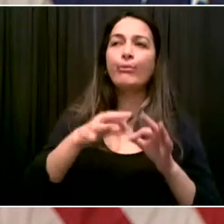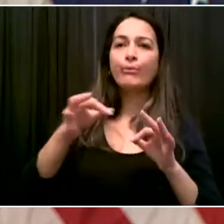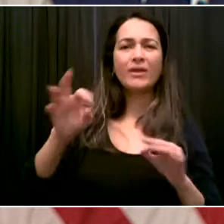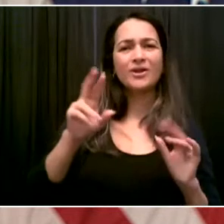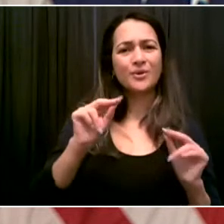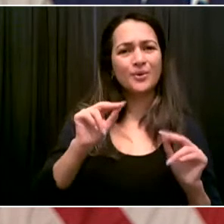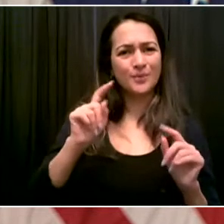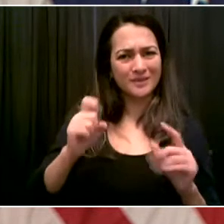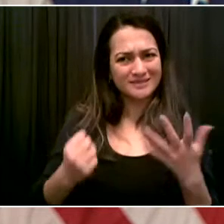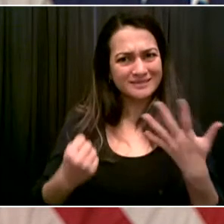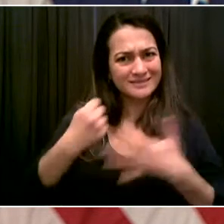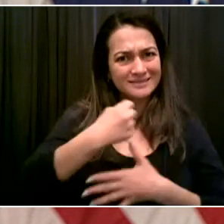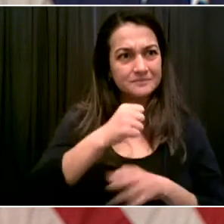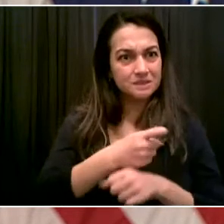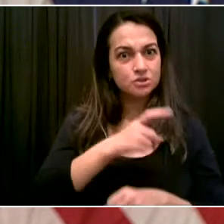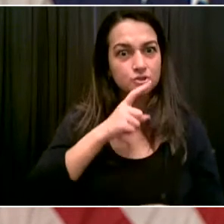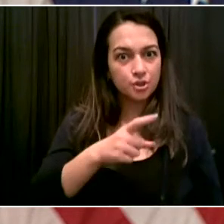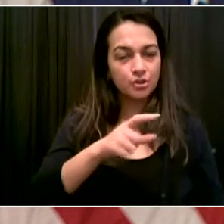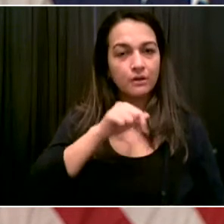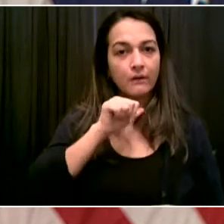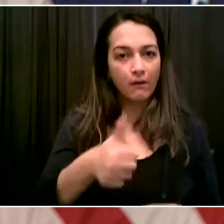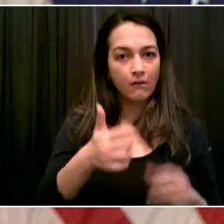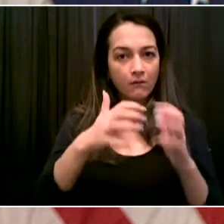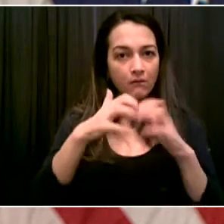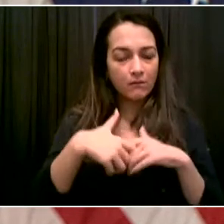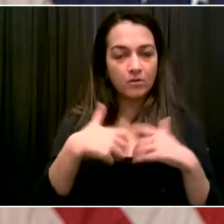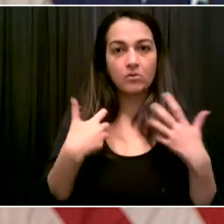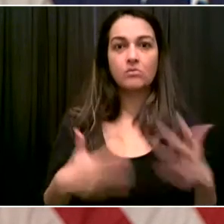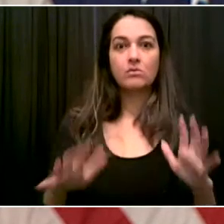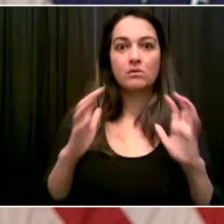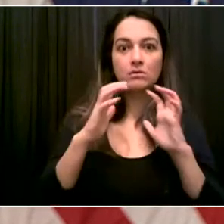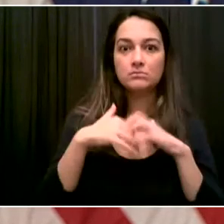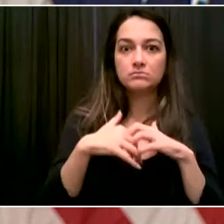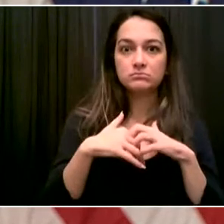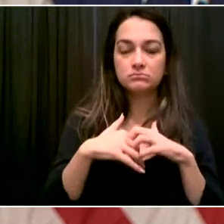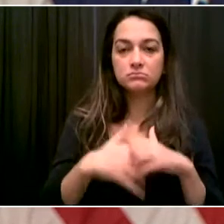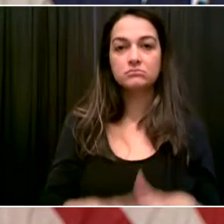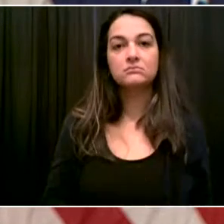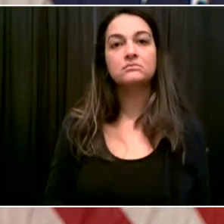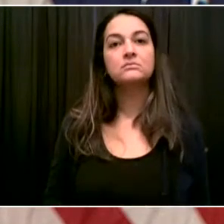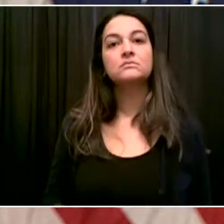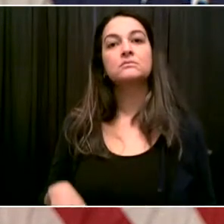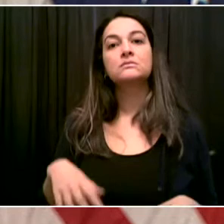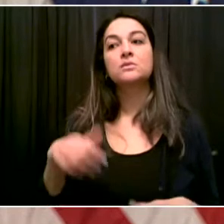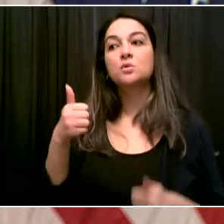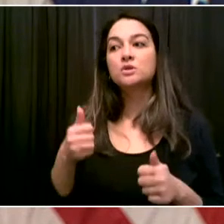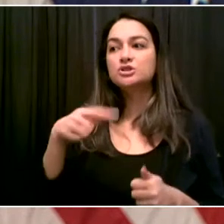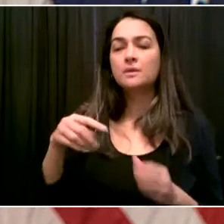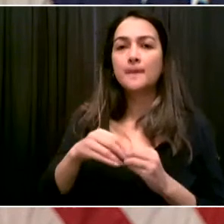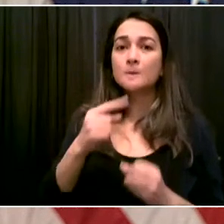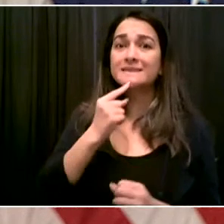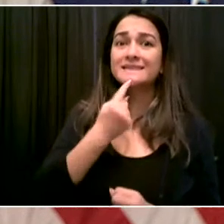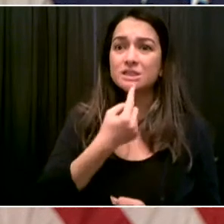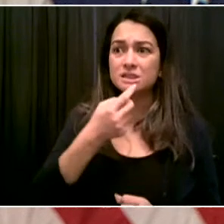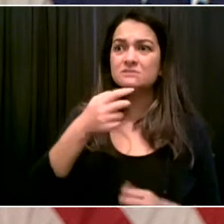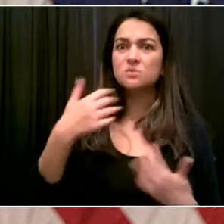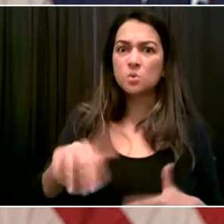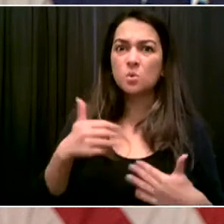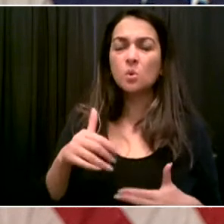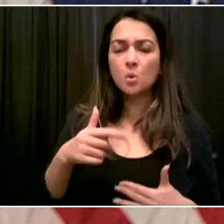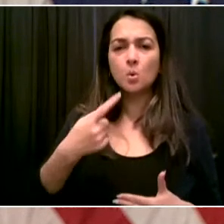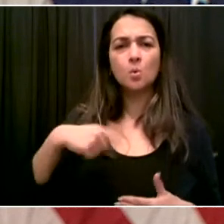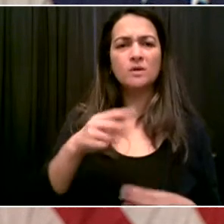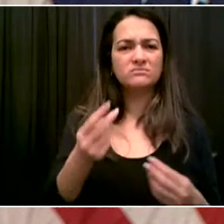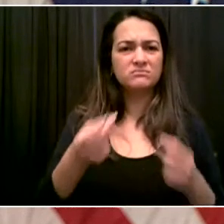immediate repairs we're dealing with. The other piece, the other detail, is we have already begun installing and will have operational by the spring